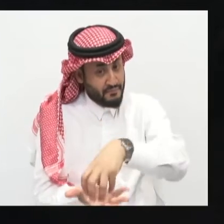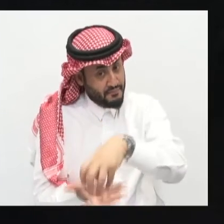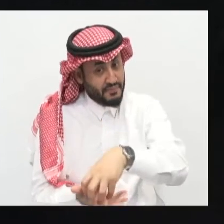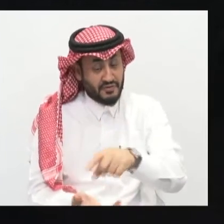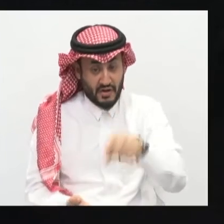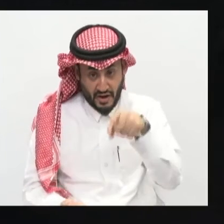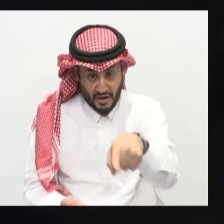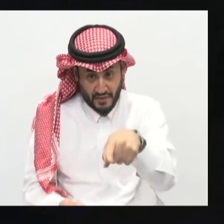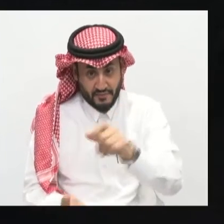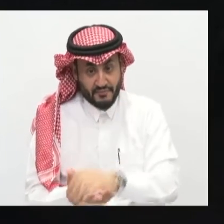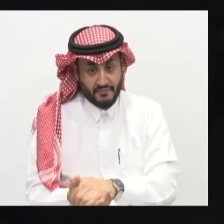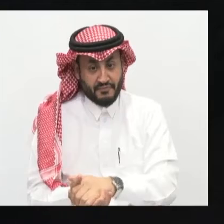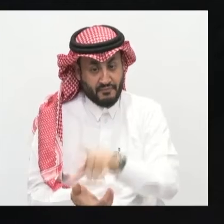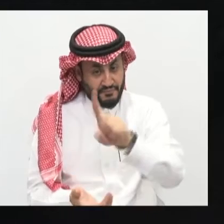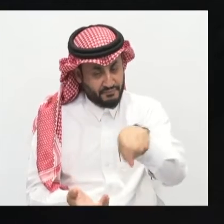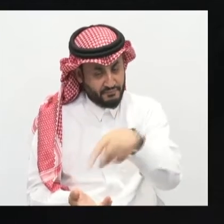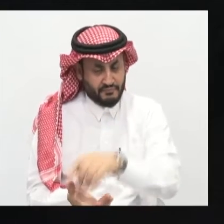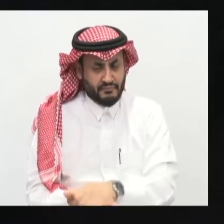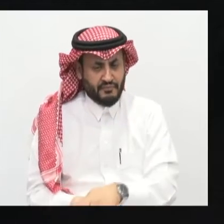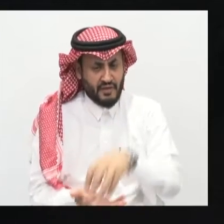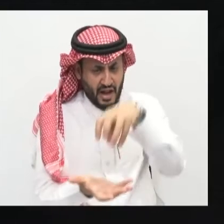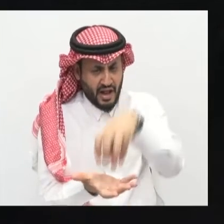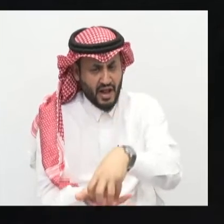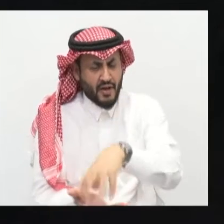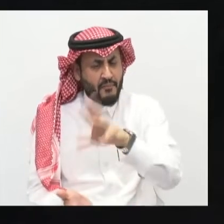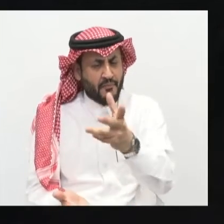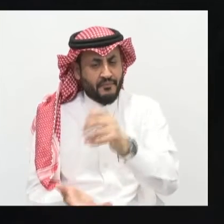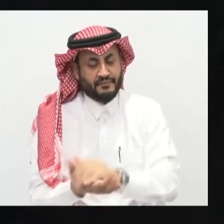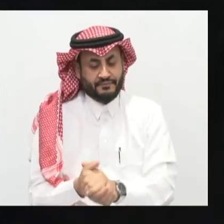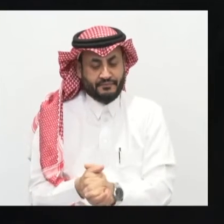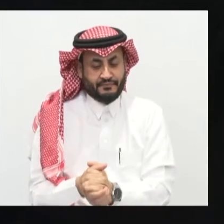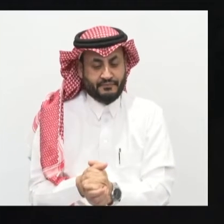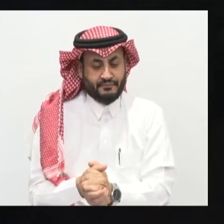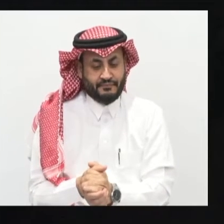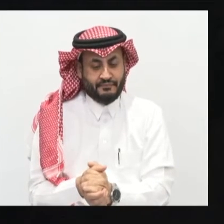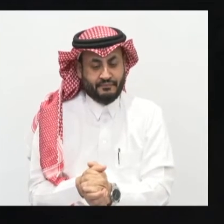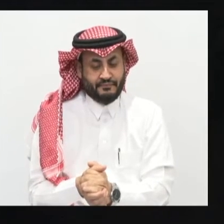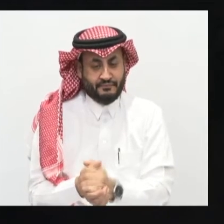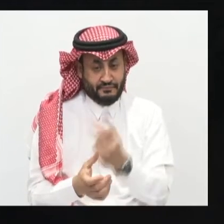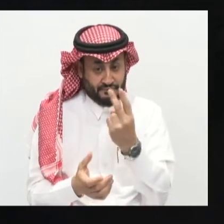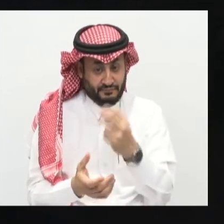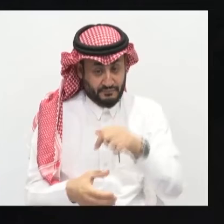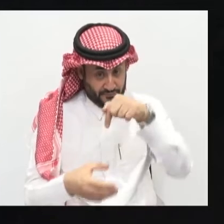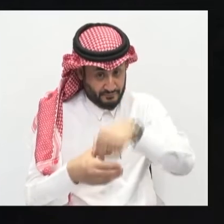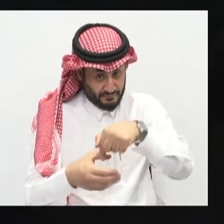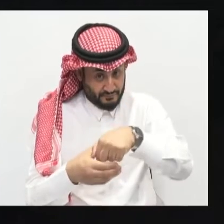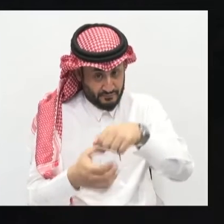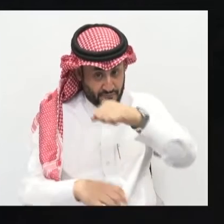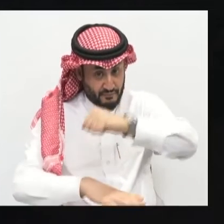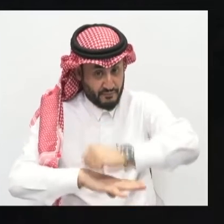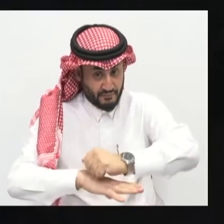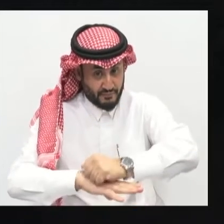To point at things? Oh no, this is this and that, right? And these and those. These two words, in and